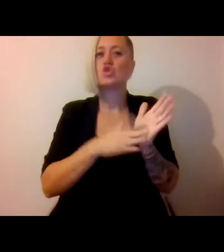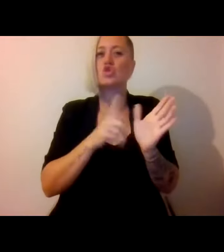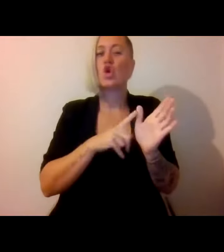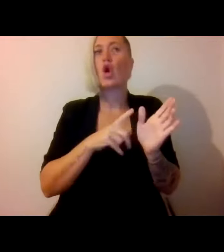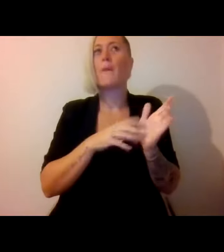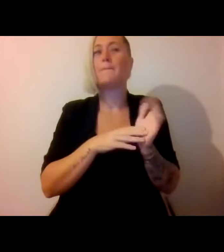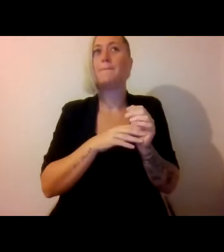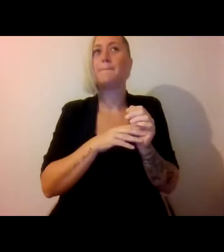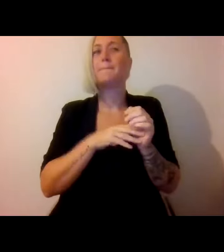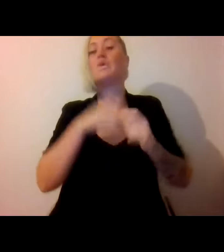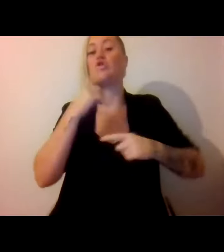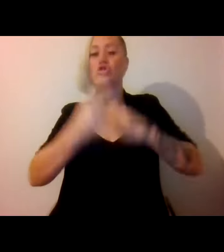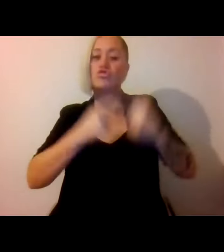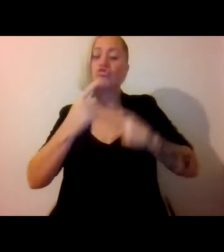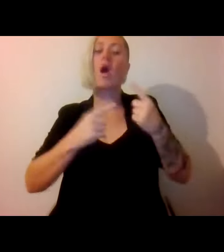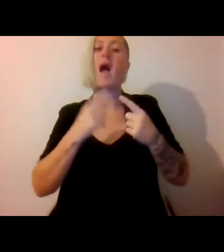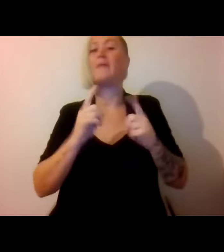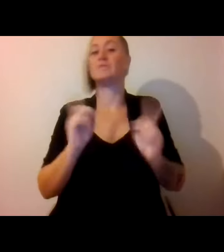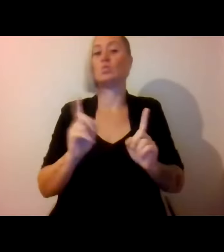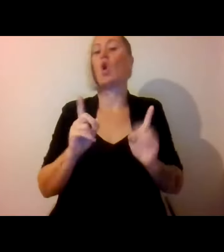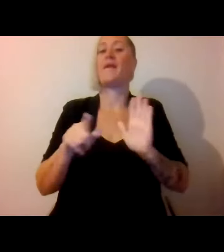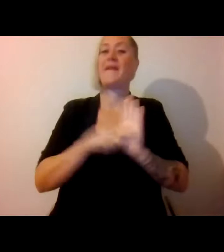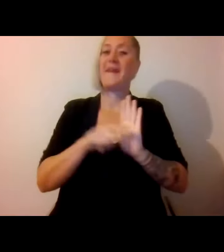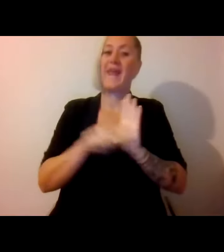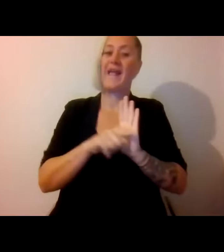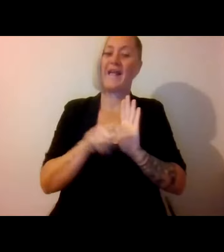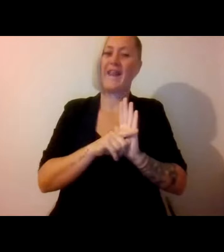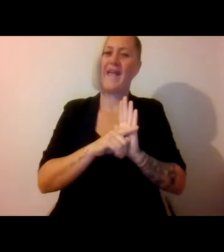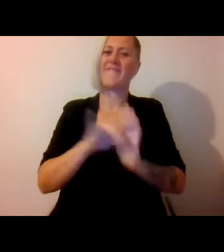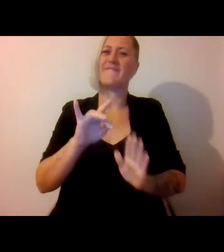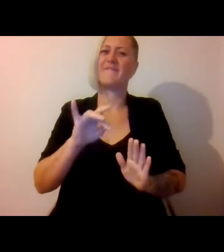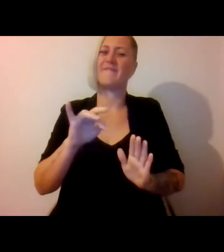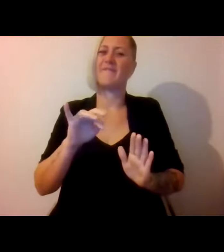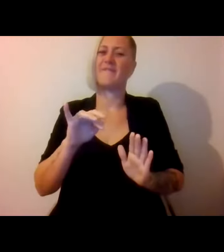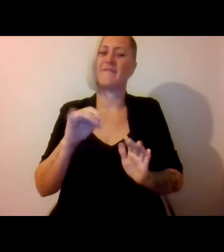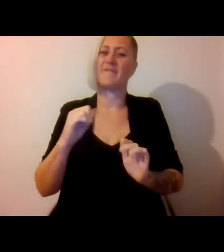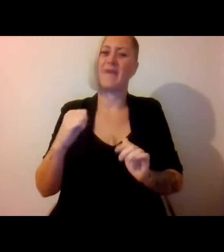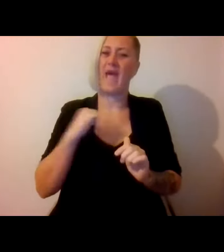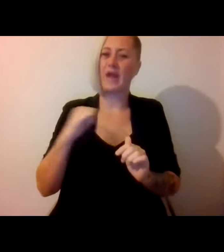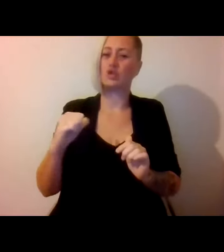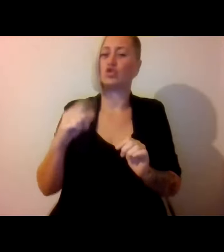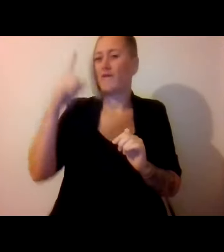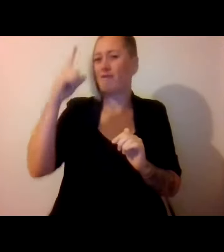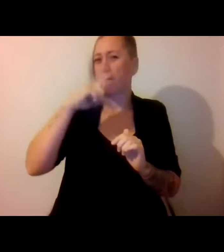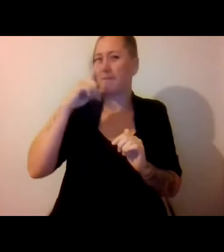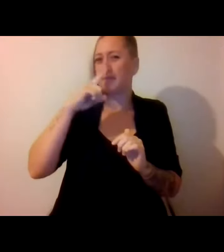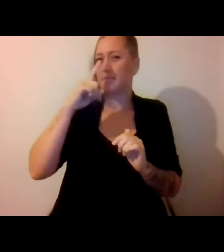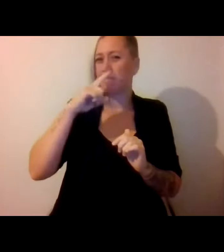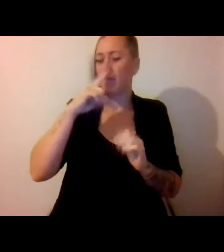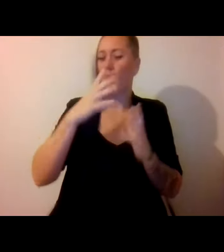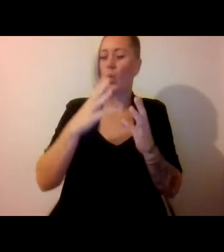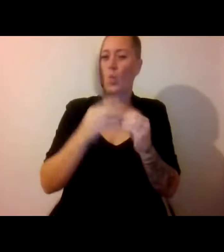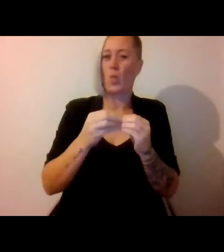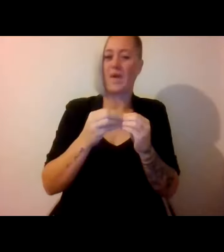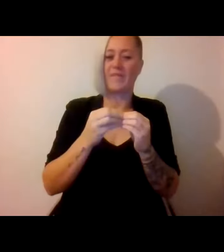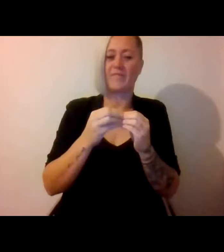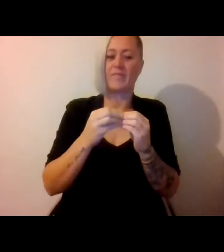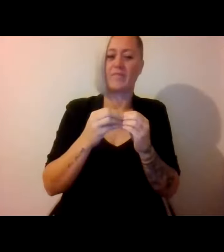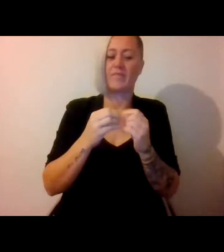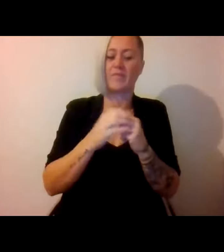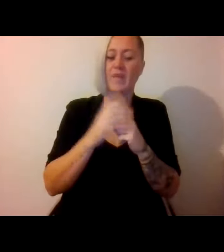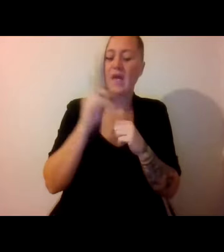attitudes towards people with hearing loss. So it's typically thought of as a form of discrimination,